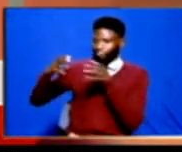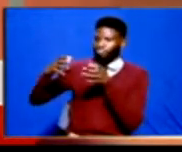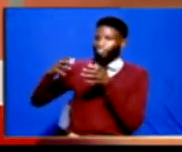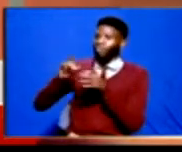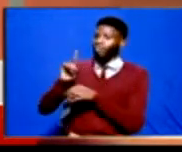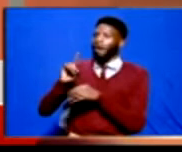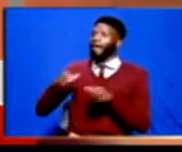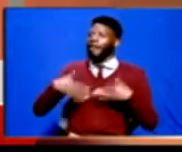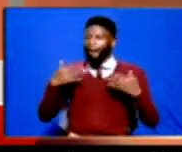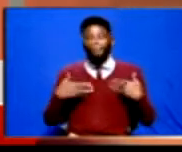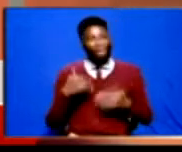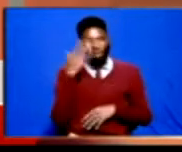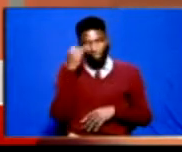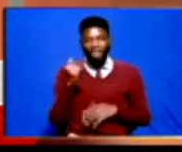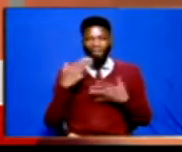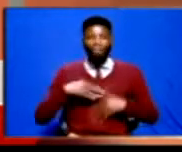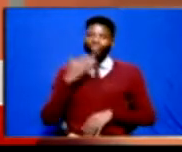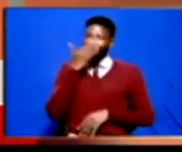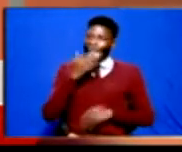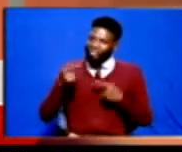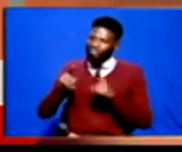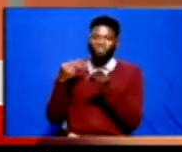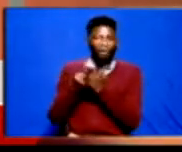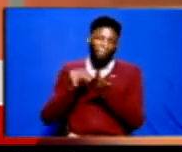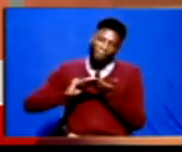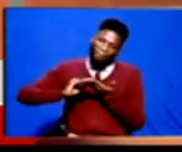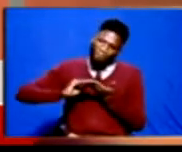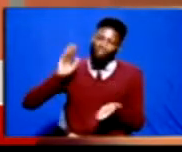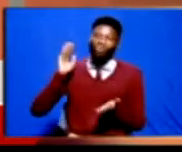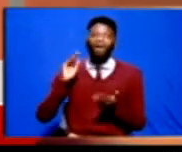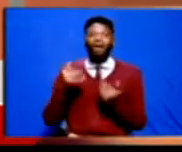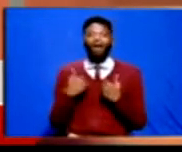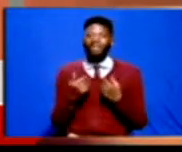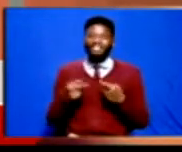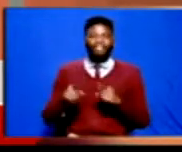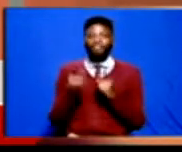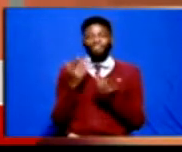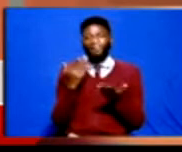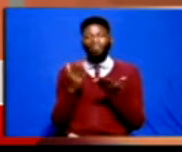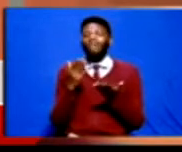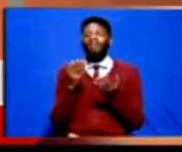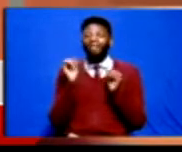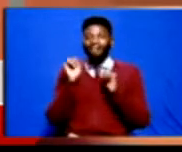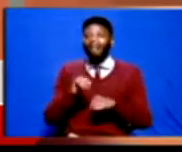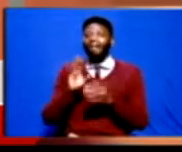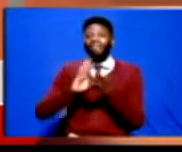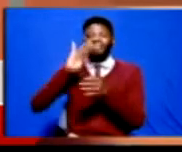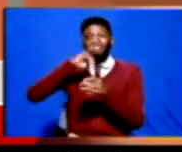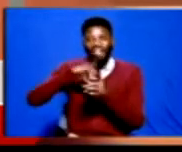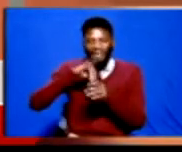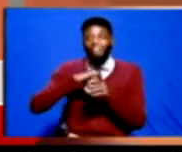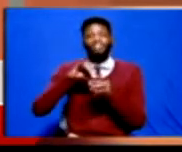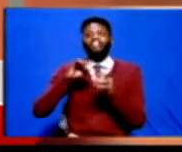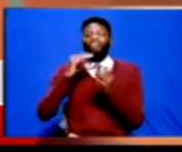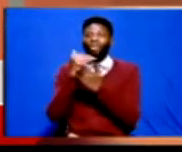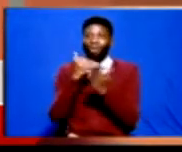excitement because now oil players had a lot more money that they can choose to invest in exploration or prospecting programs as opposed